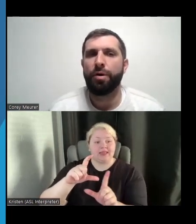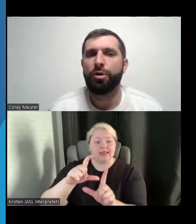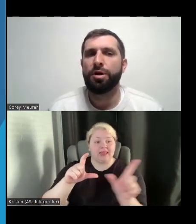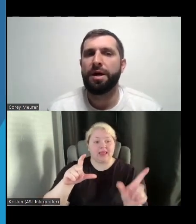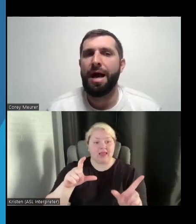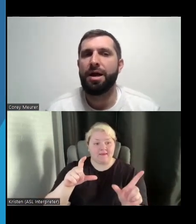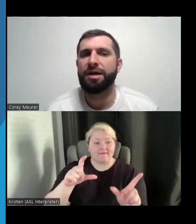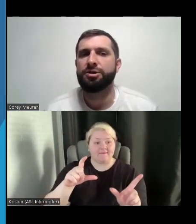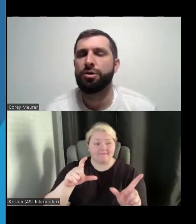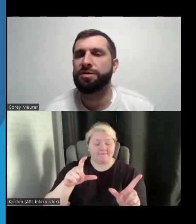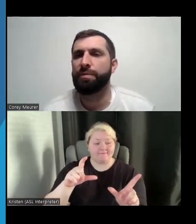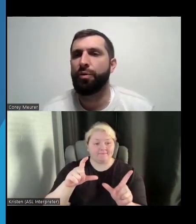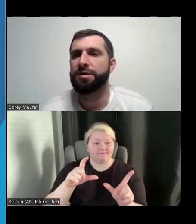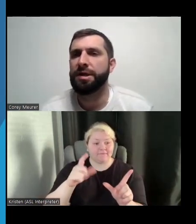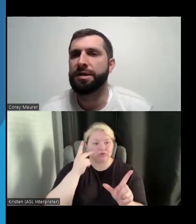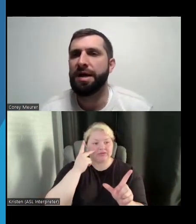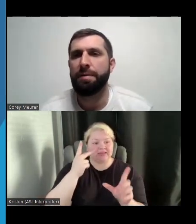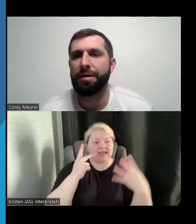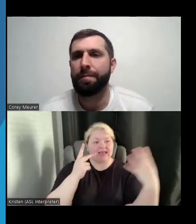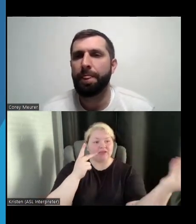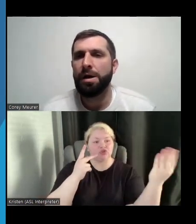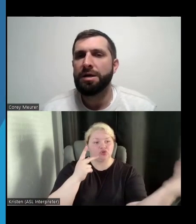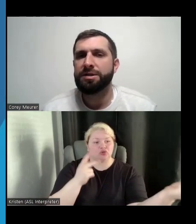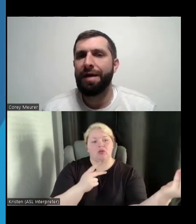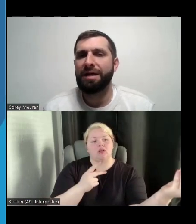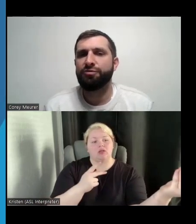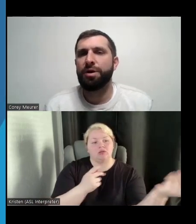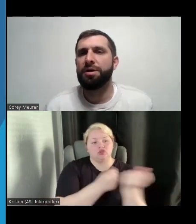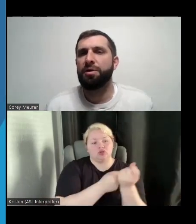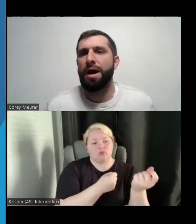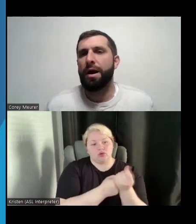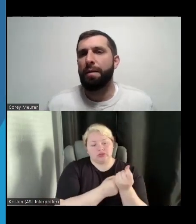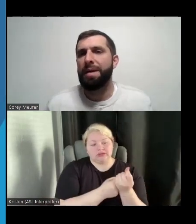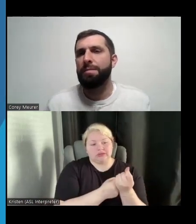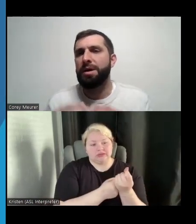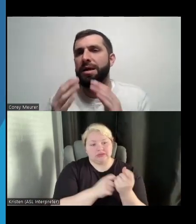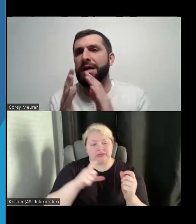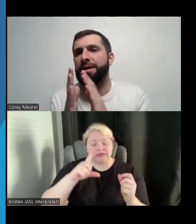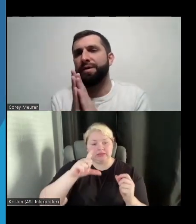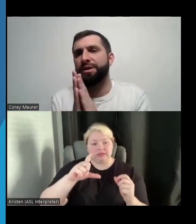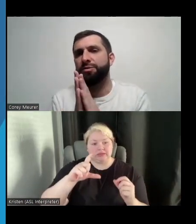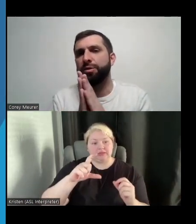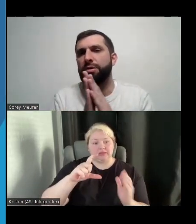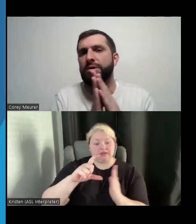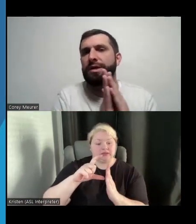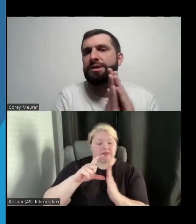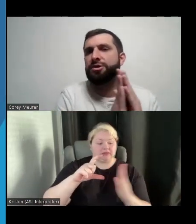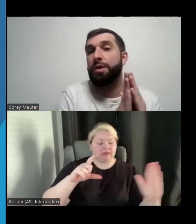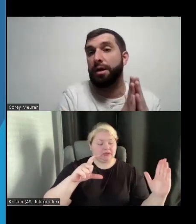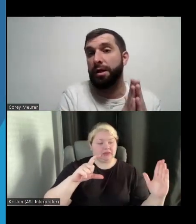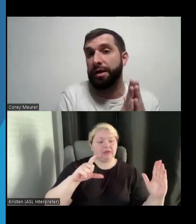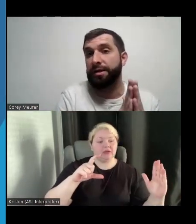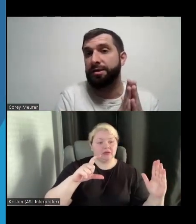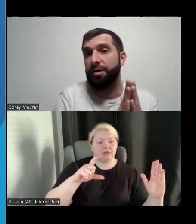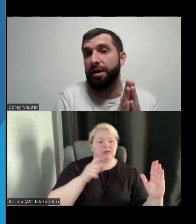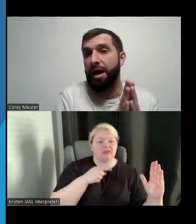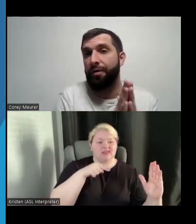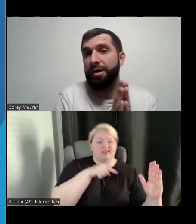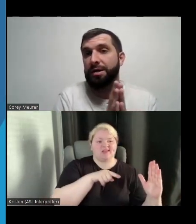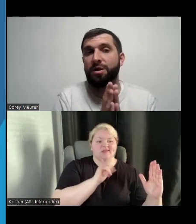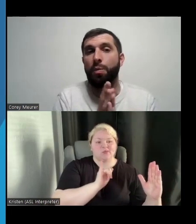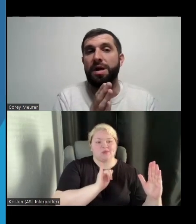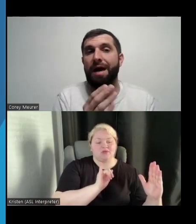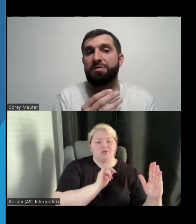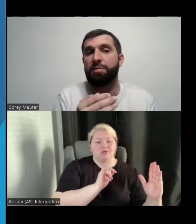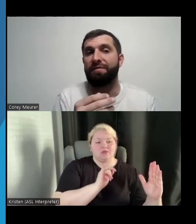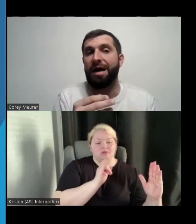of support, we're looking at external supports and containment. So that's really where maybe an individual is struggling in a certain